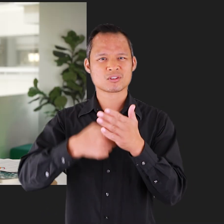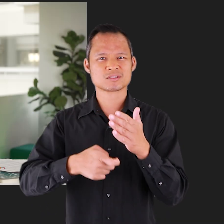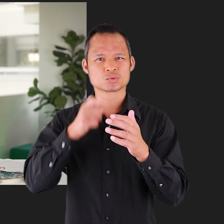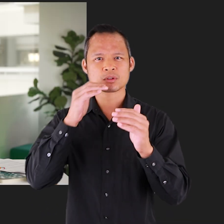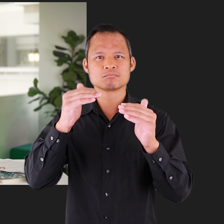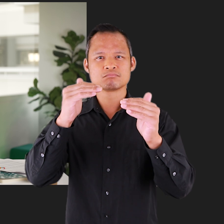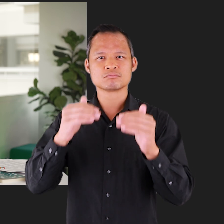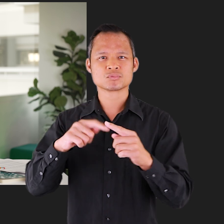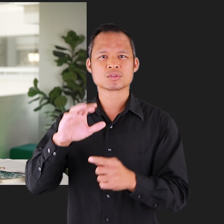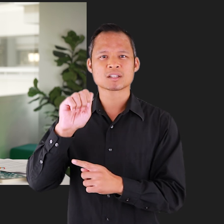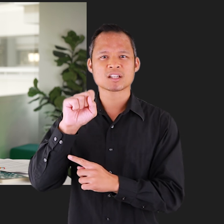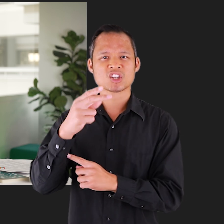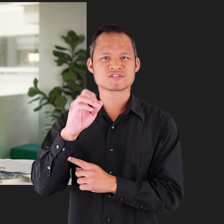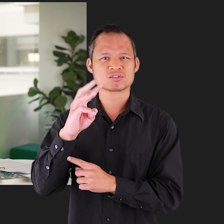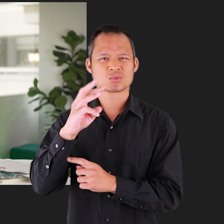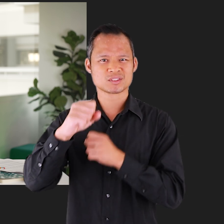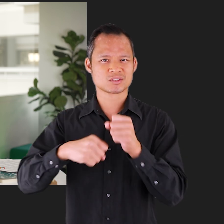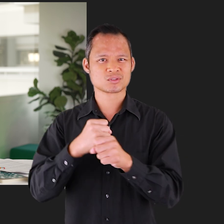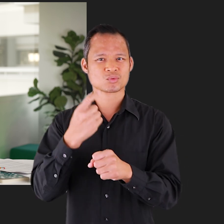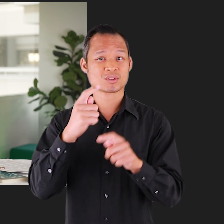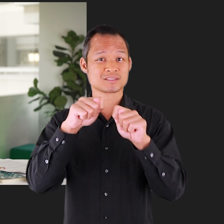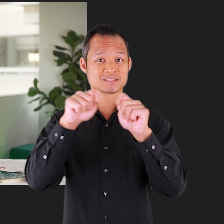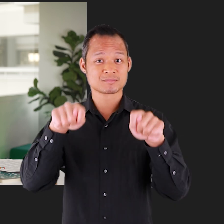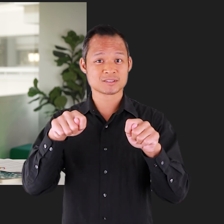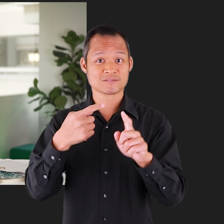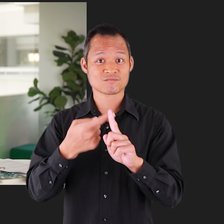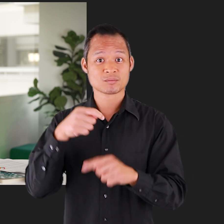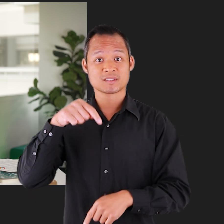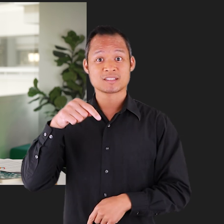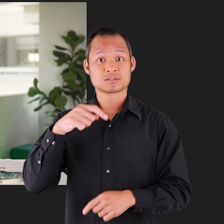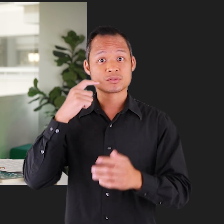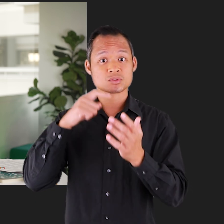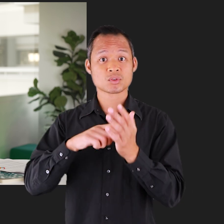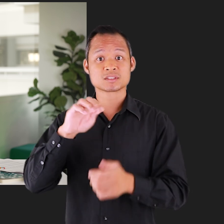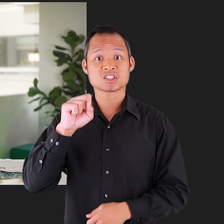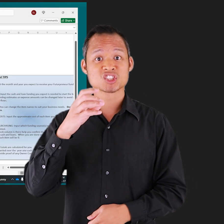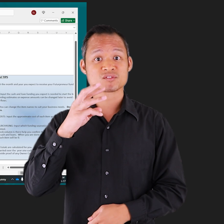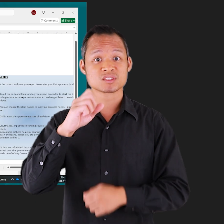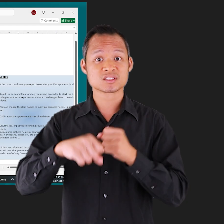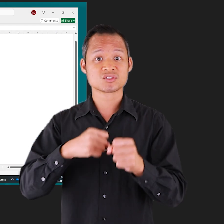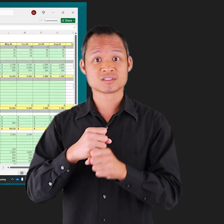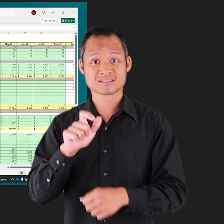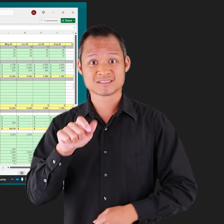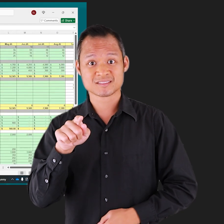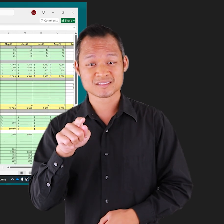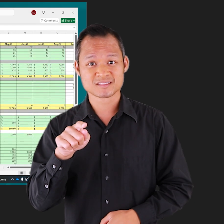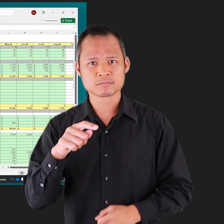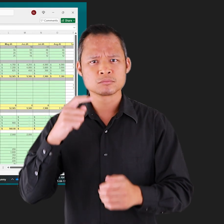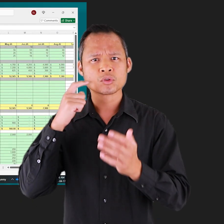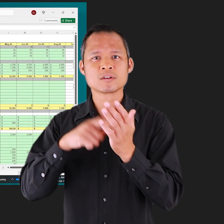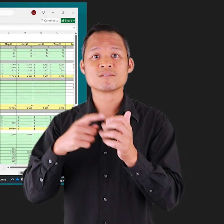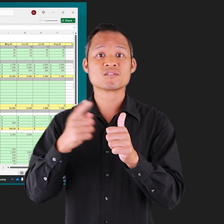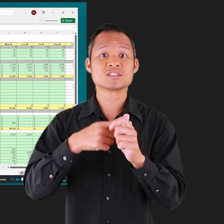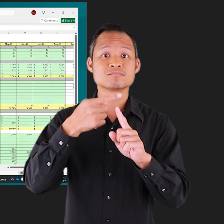Now that you have a better understanding of the startup costs, let's move on to the cash flow year one template. From here, you can click on the